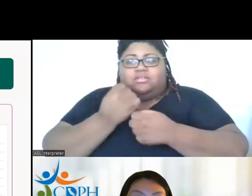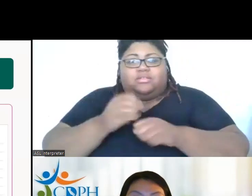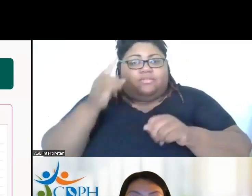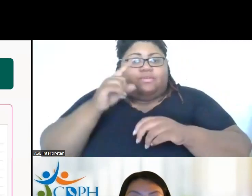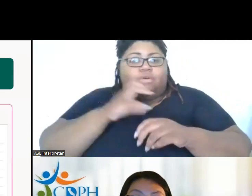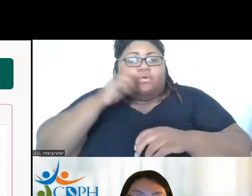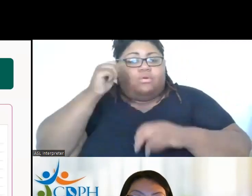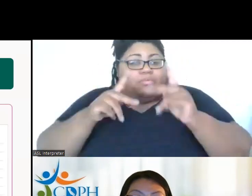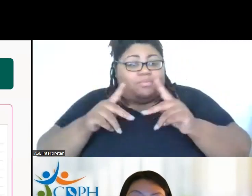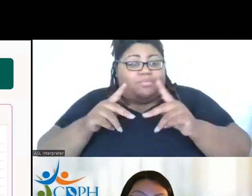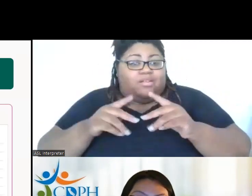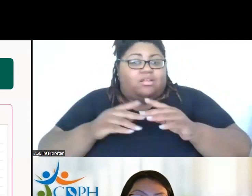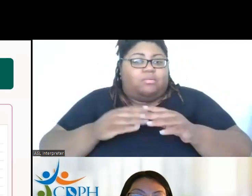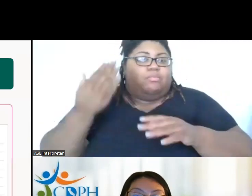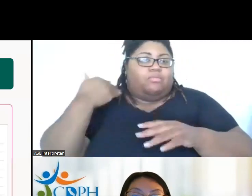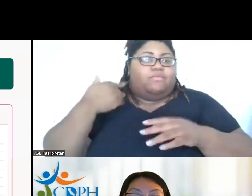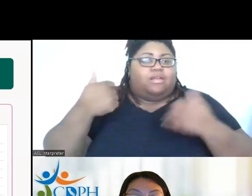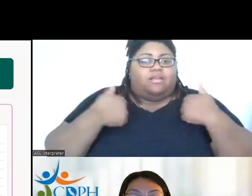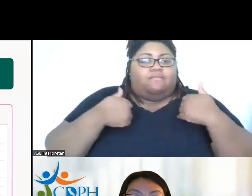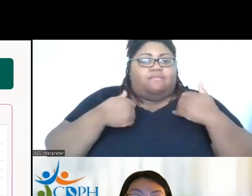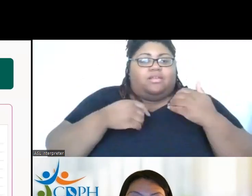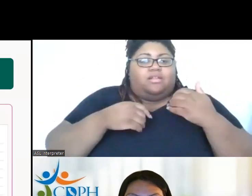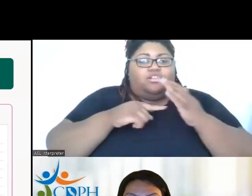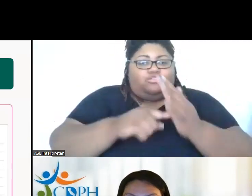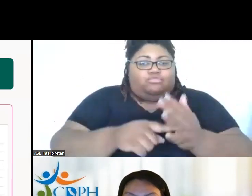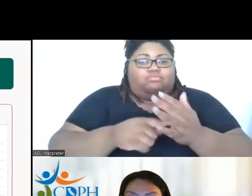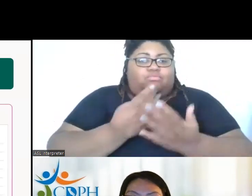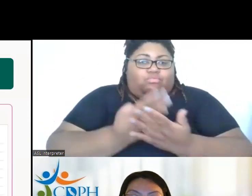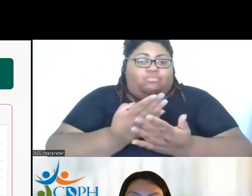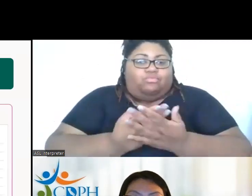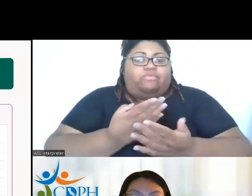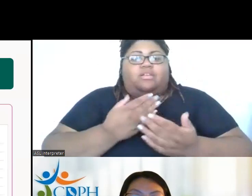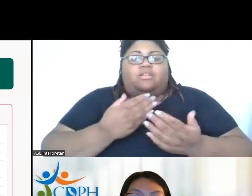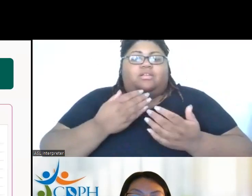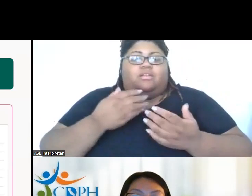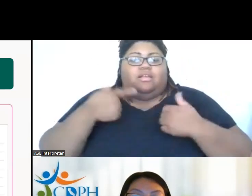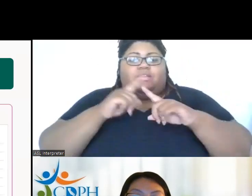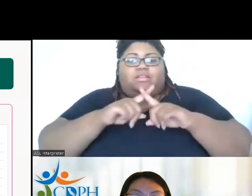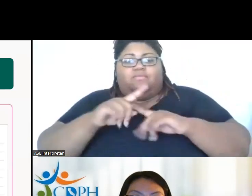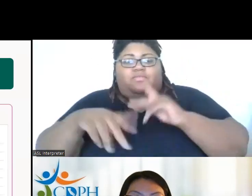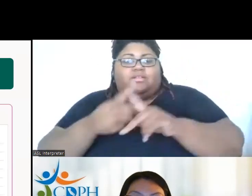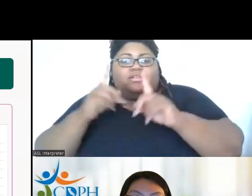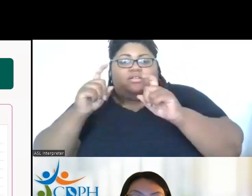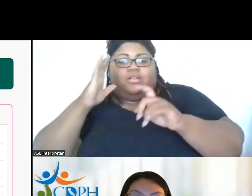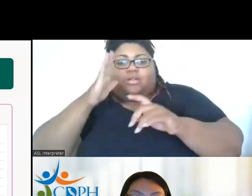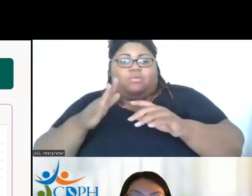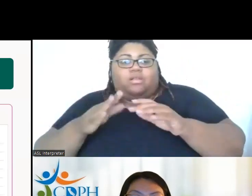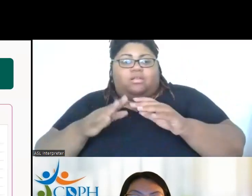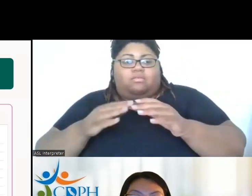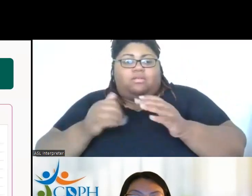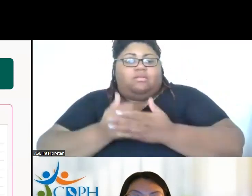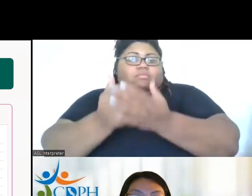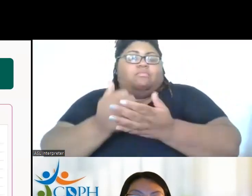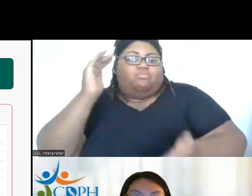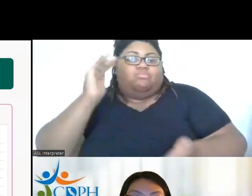didn't have those who were very old, but we've had subsequent studies since then, and several have shown that treatments